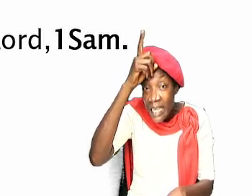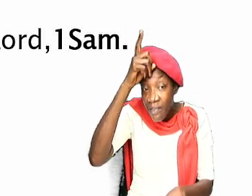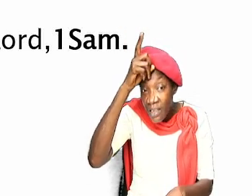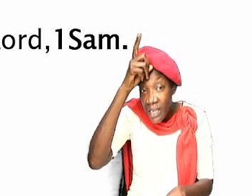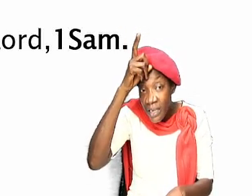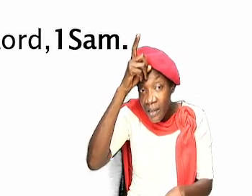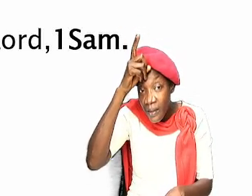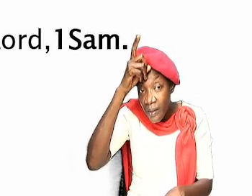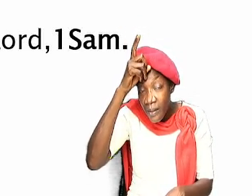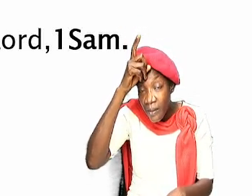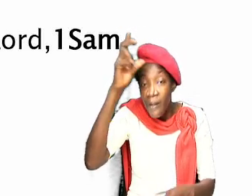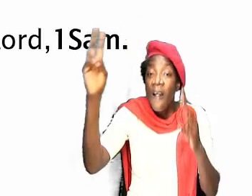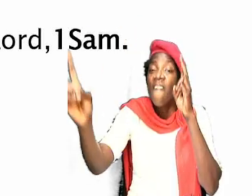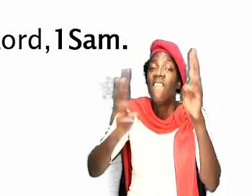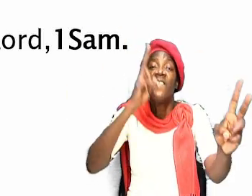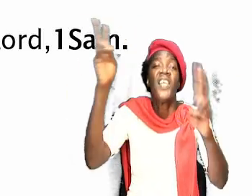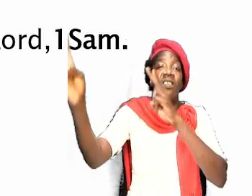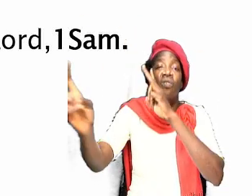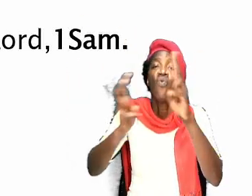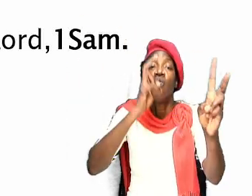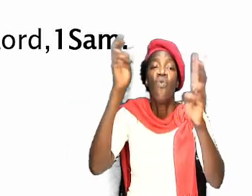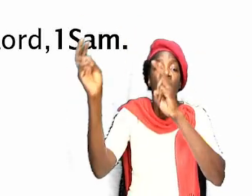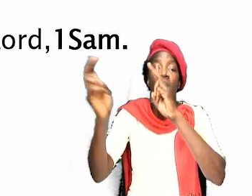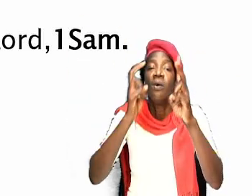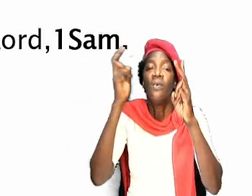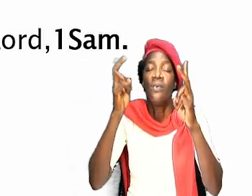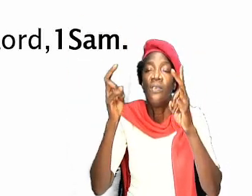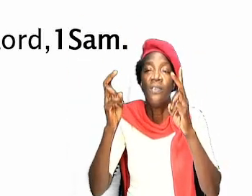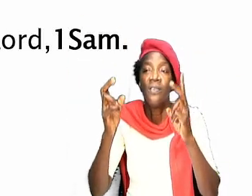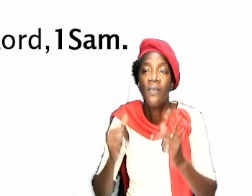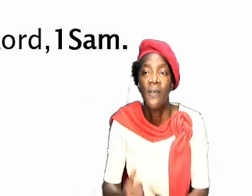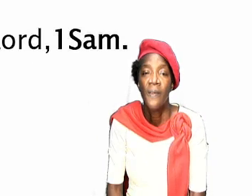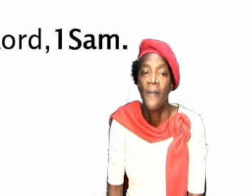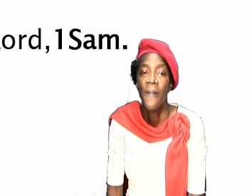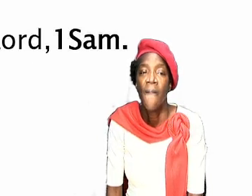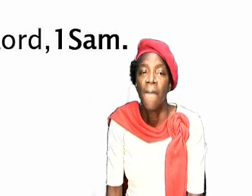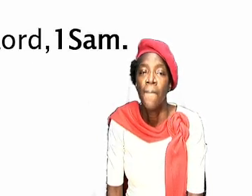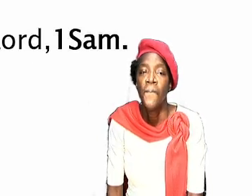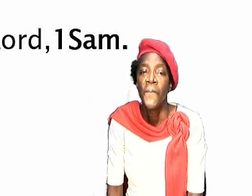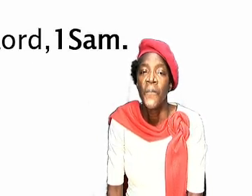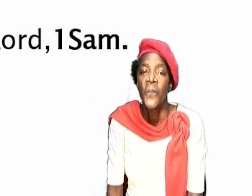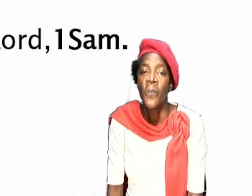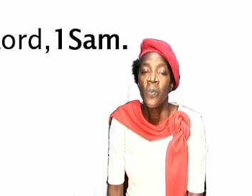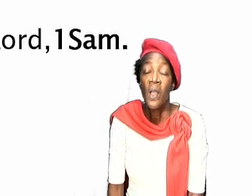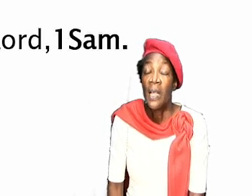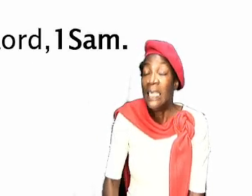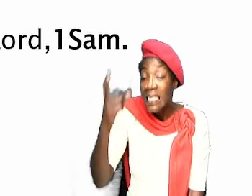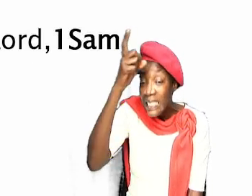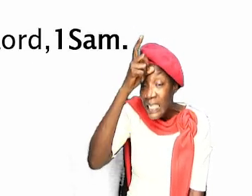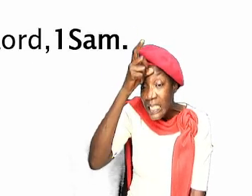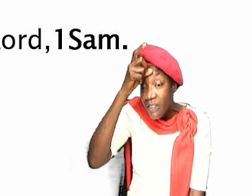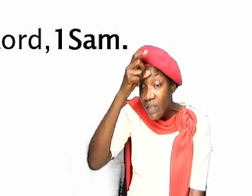was victorious. So David on the battlefield,